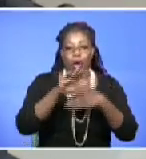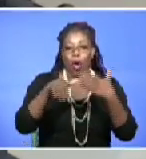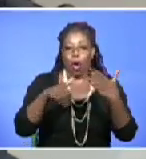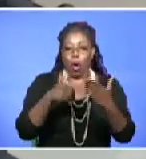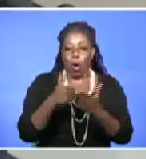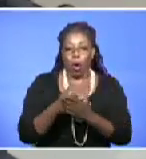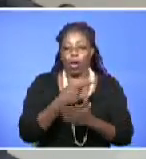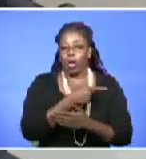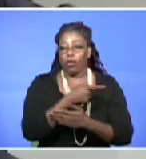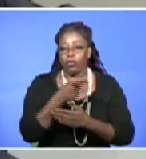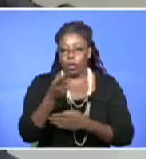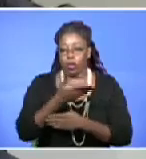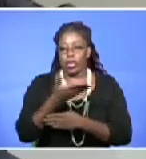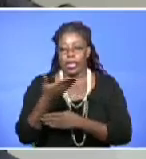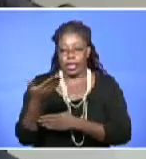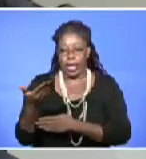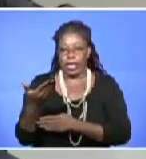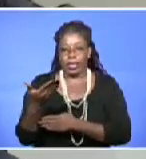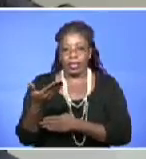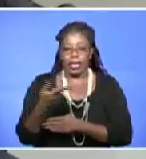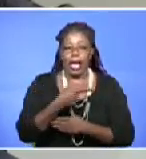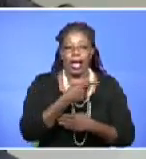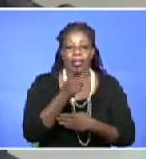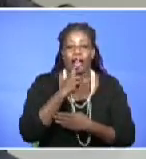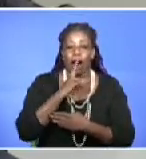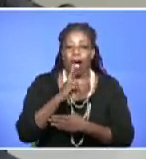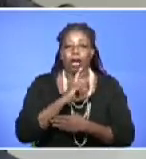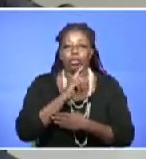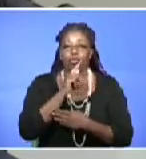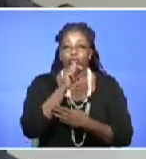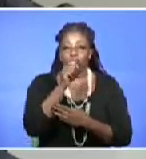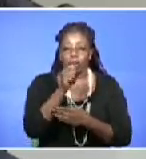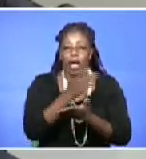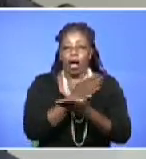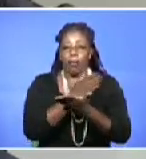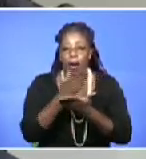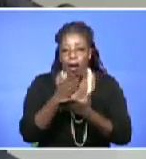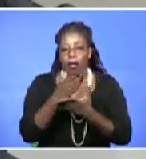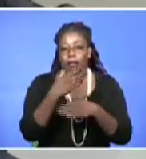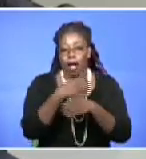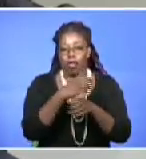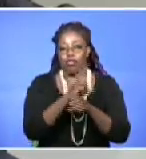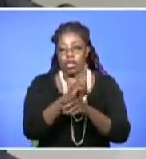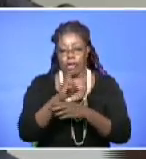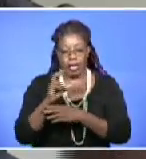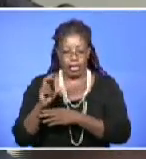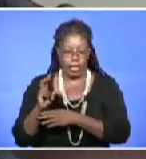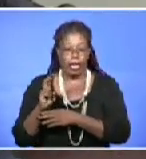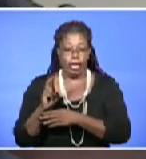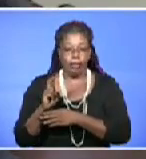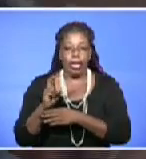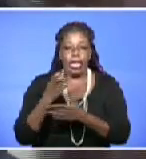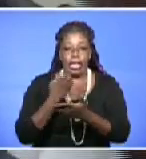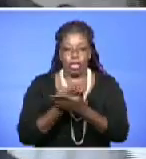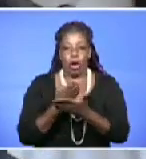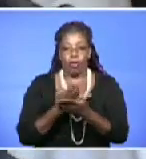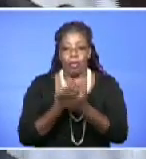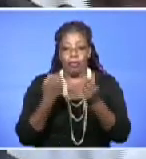those things, and they are truly a part of our creative economy. And as many of you